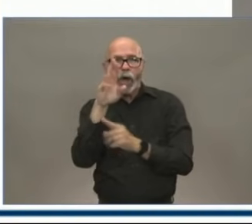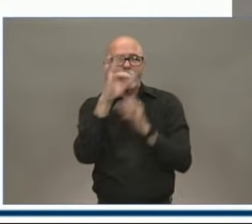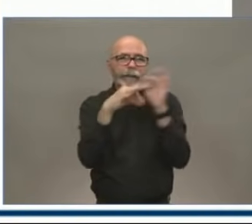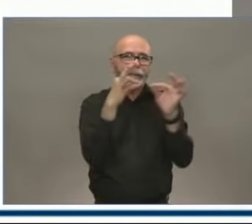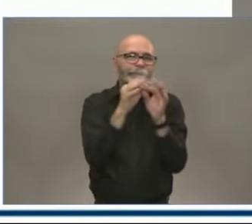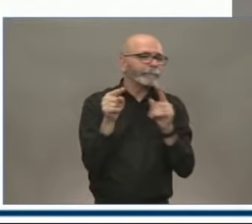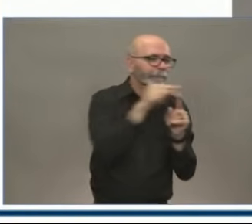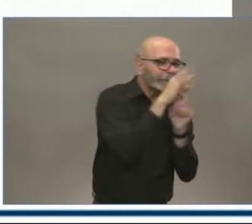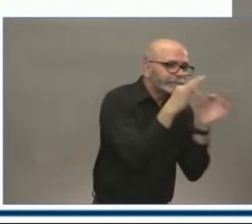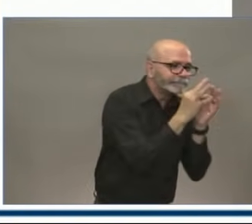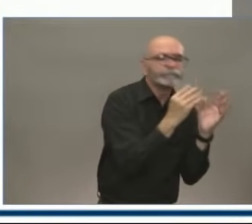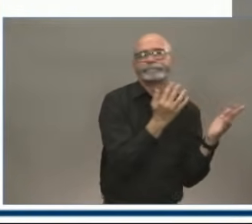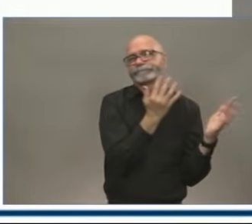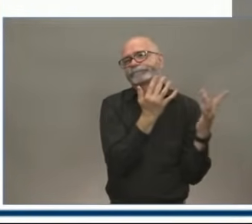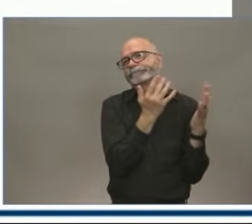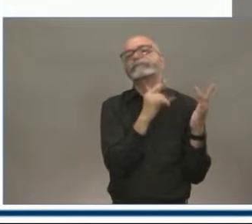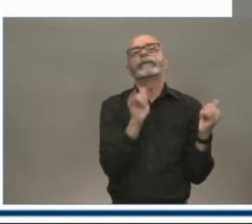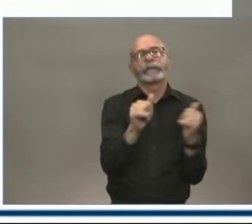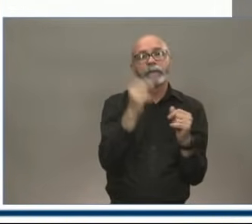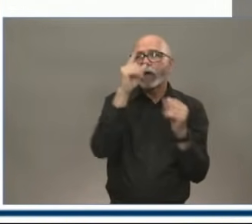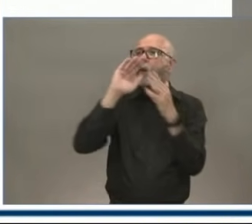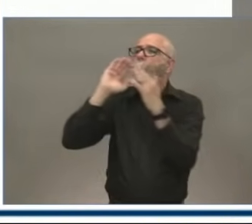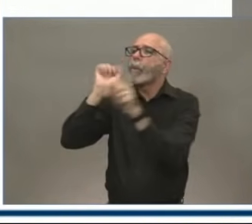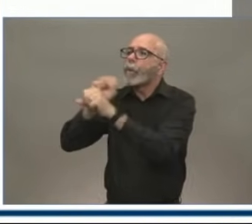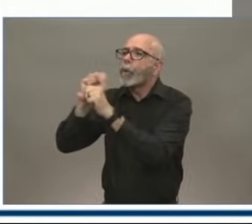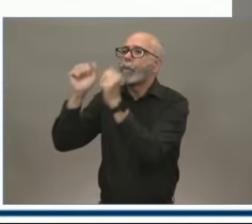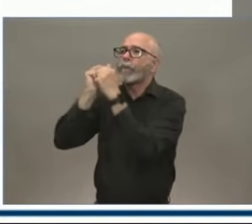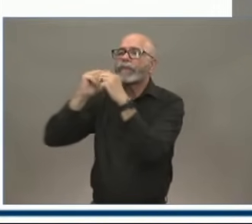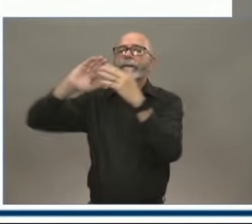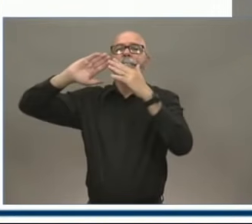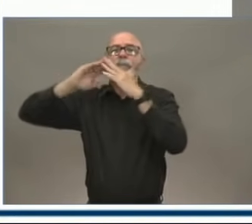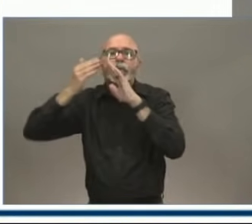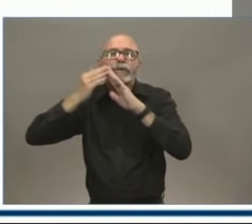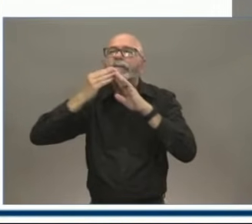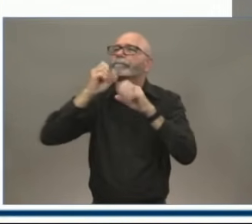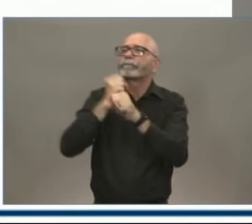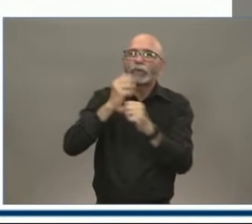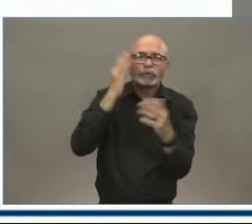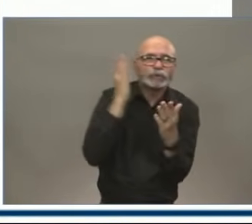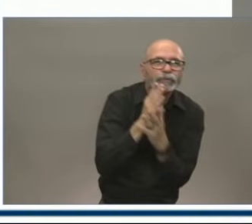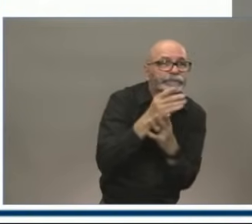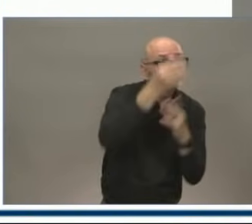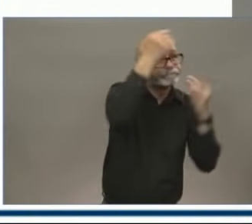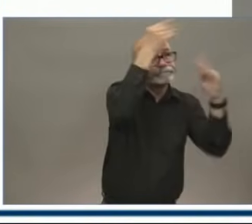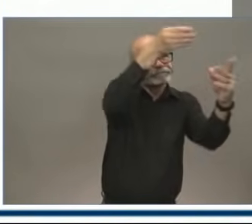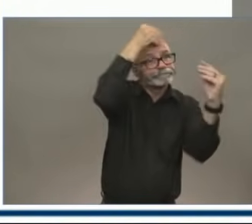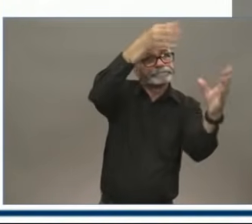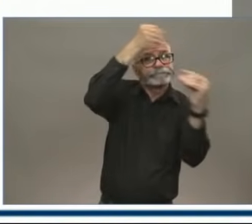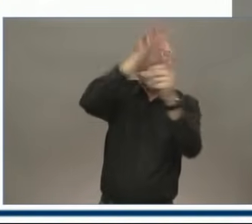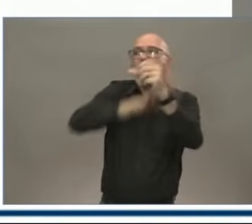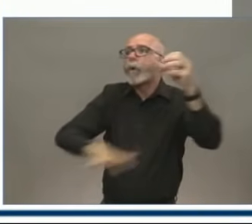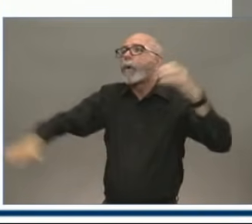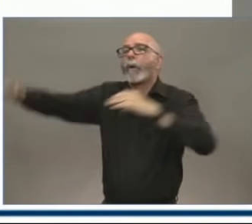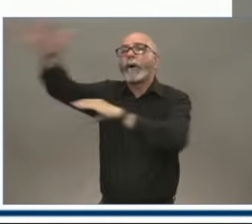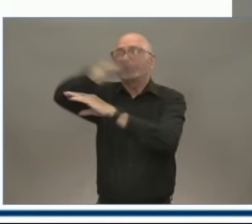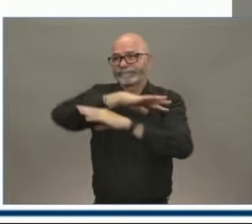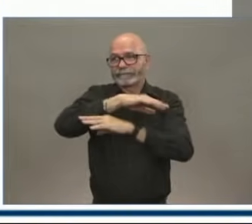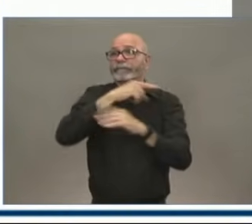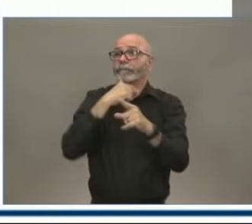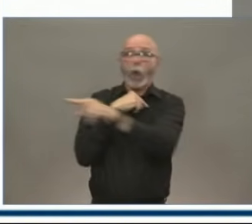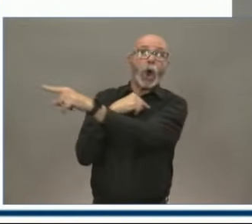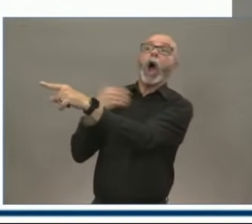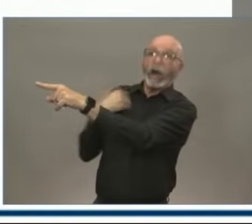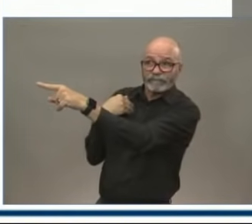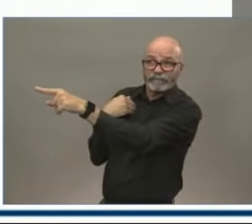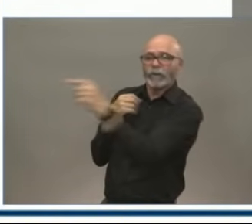with community partners to make sure there's a notification of the surrounding community and we're getting the people that we're seeking to get